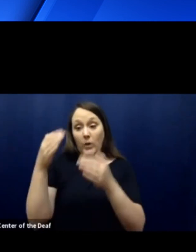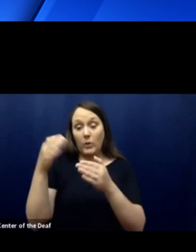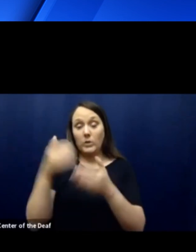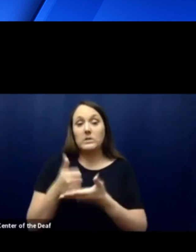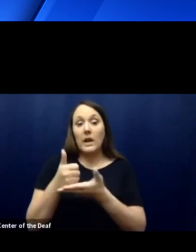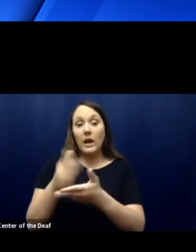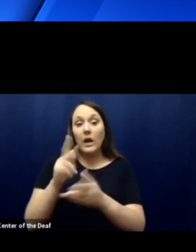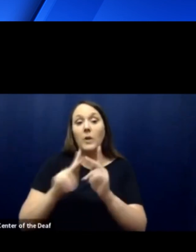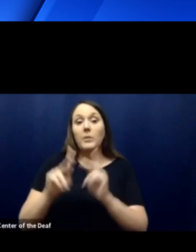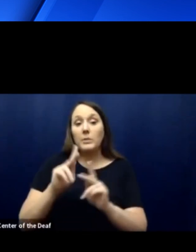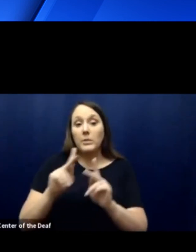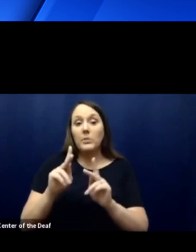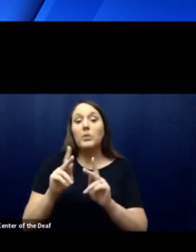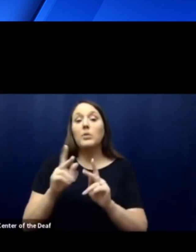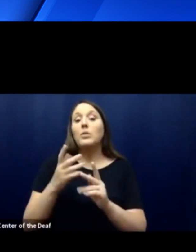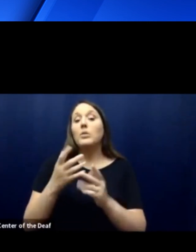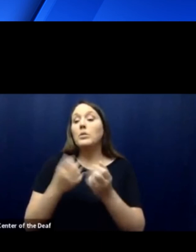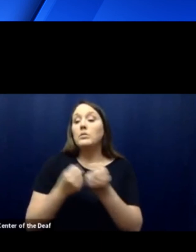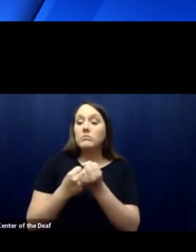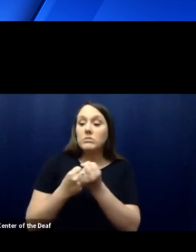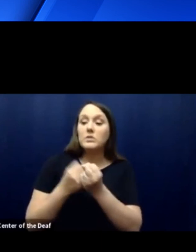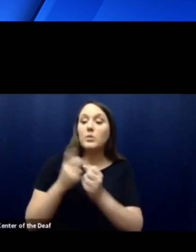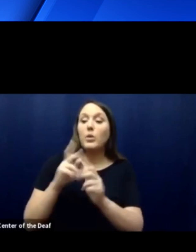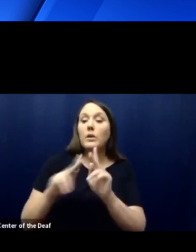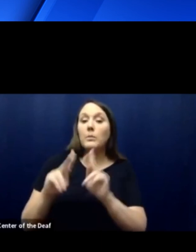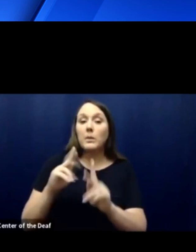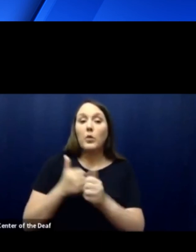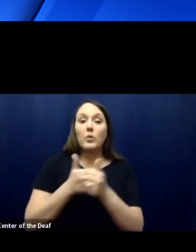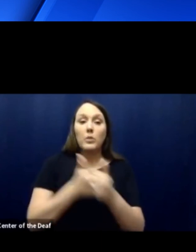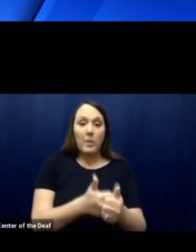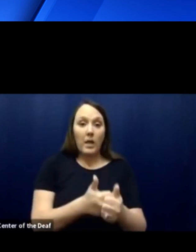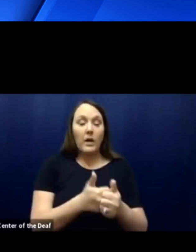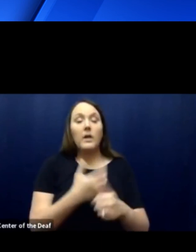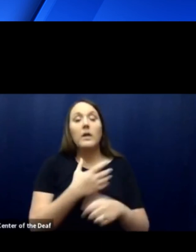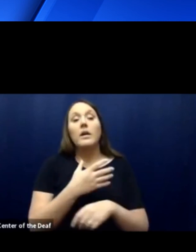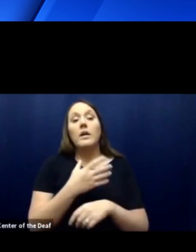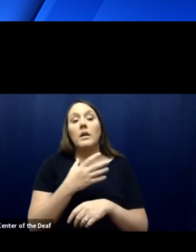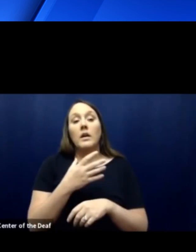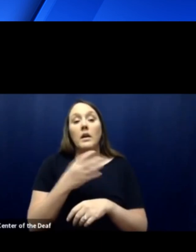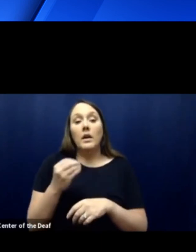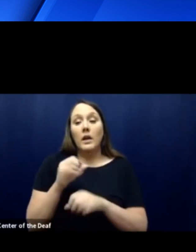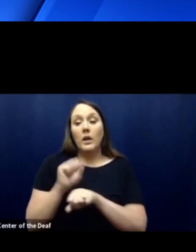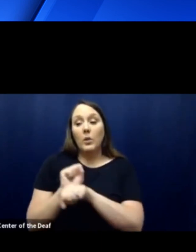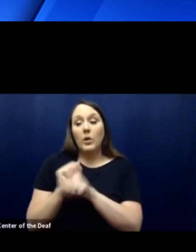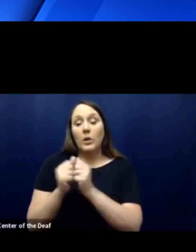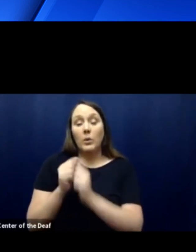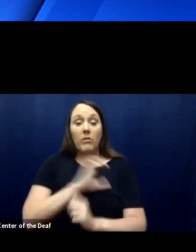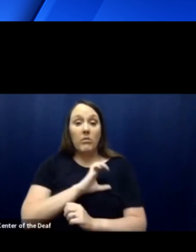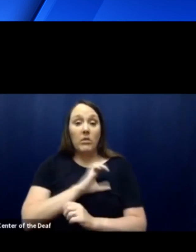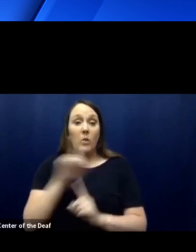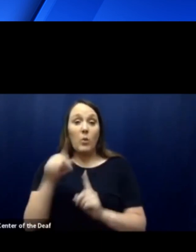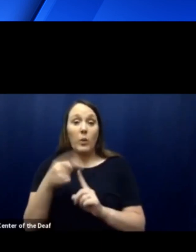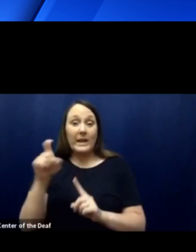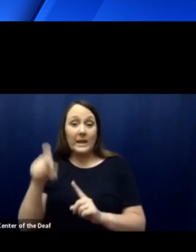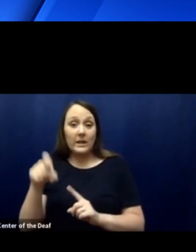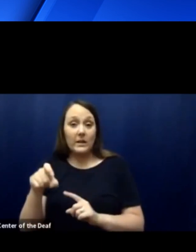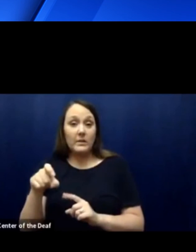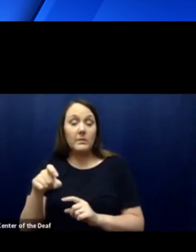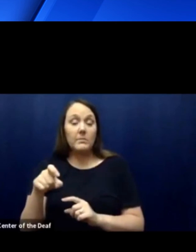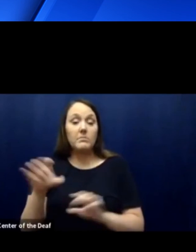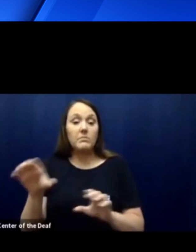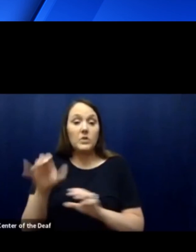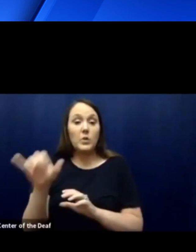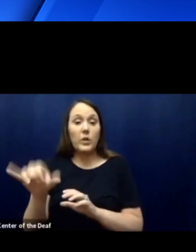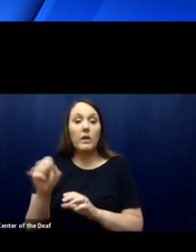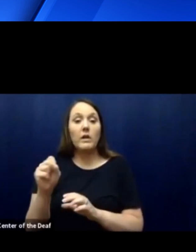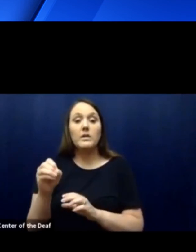people or enabling people or entities to get into compliance, and working with law enforcement as needed to do that.